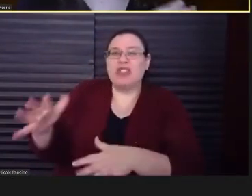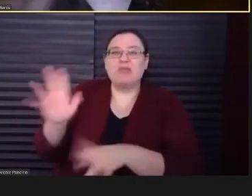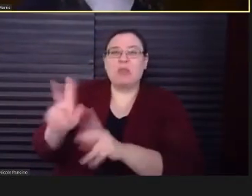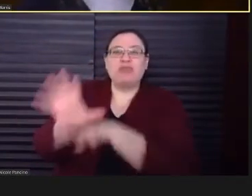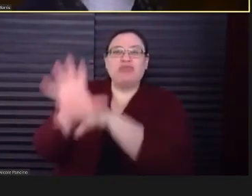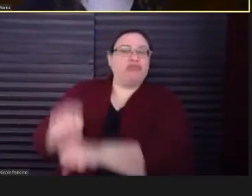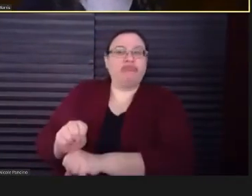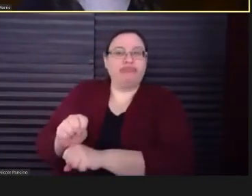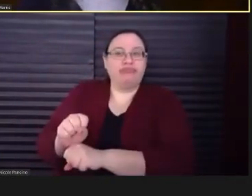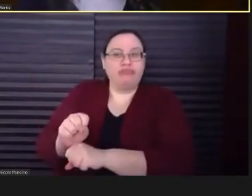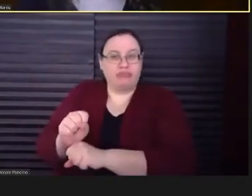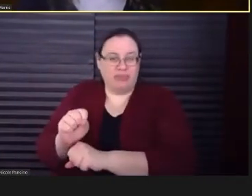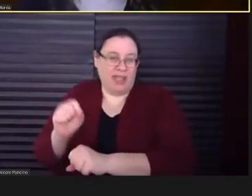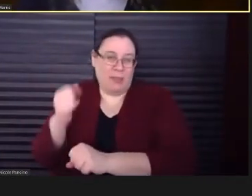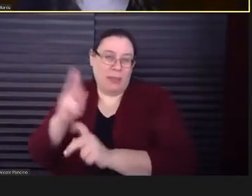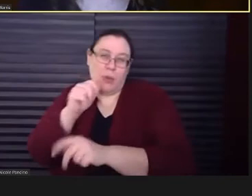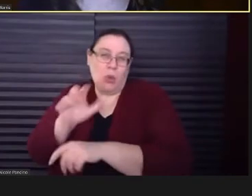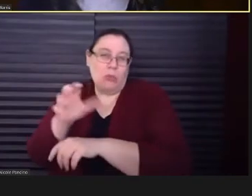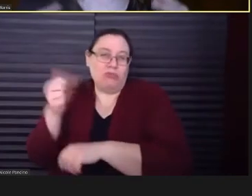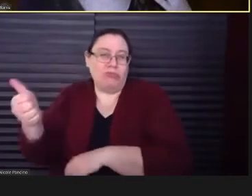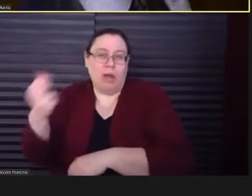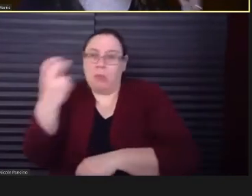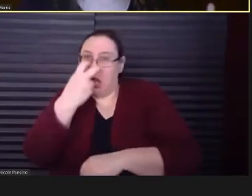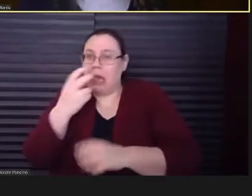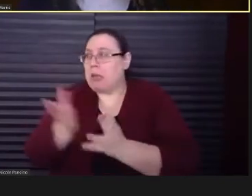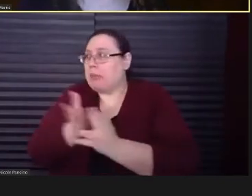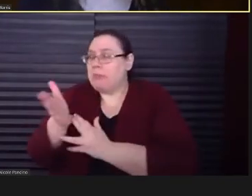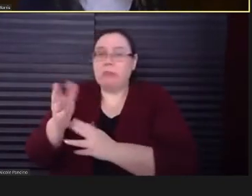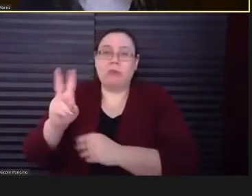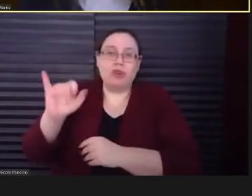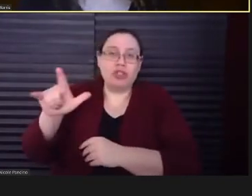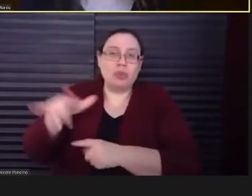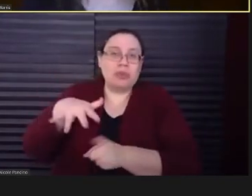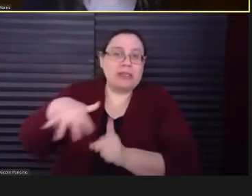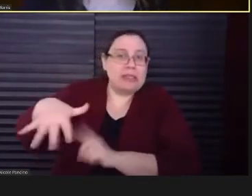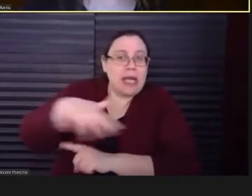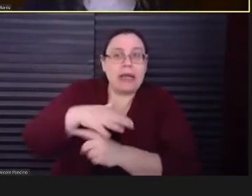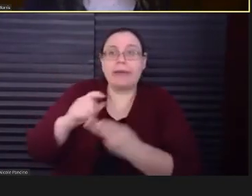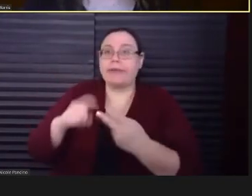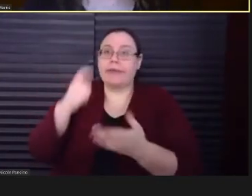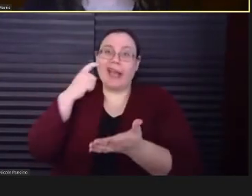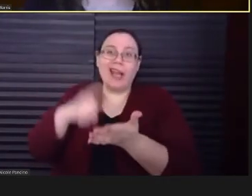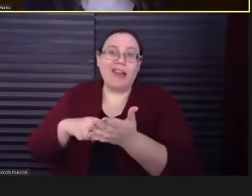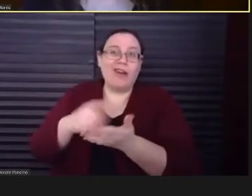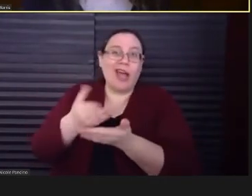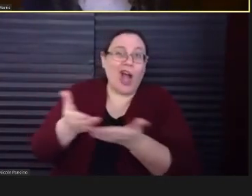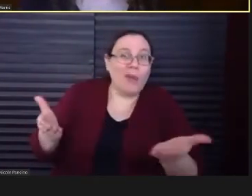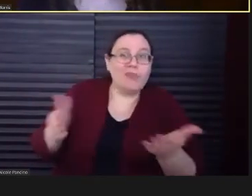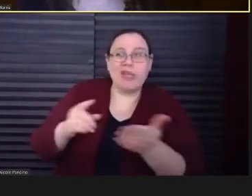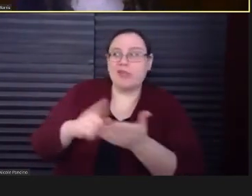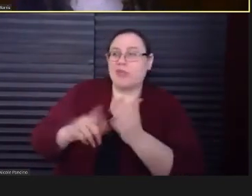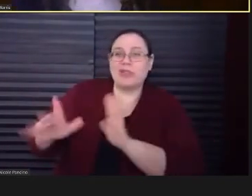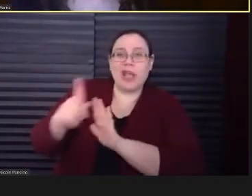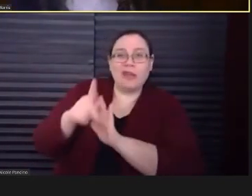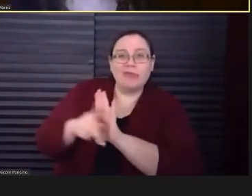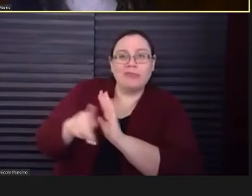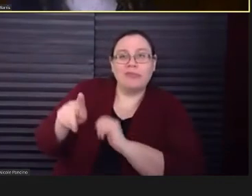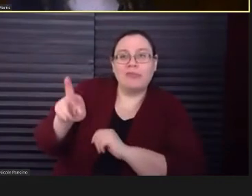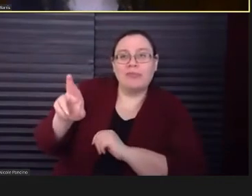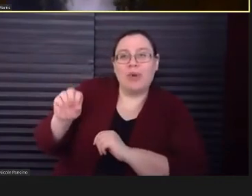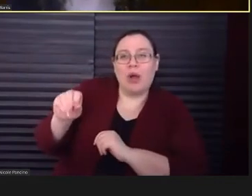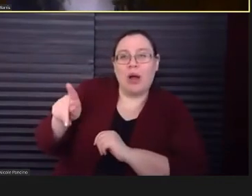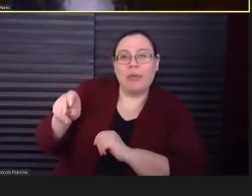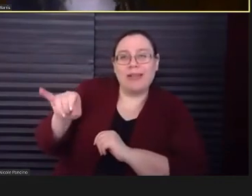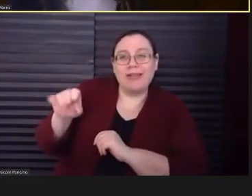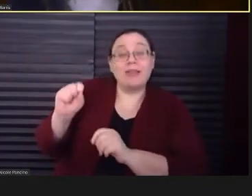can navigate virtual settings, identify objects and their properties. We've also looked at making